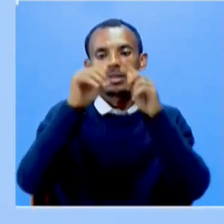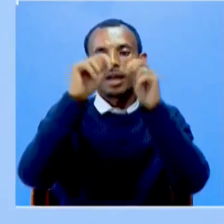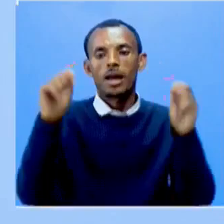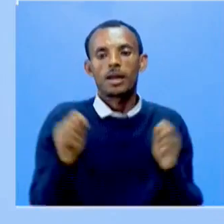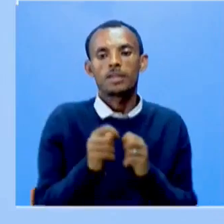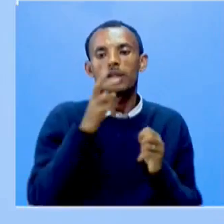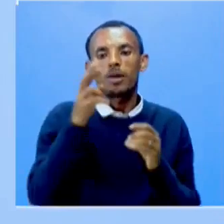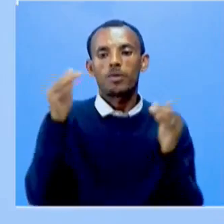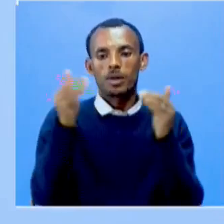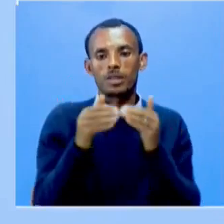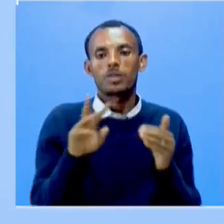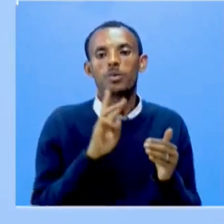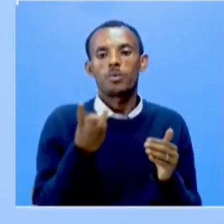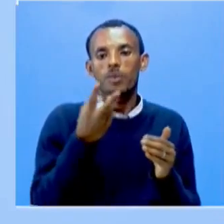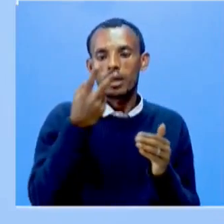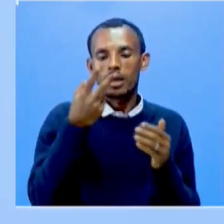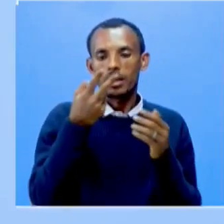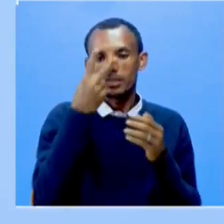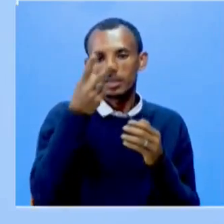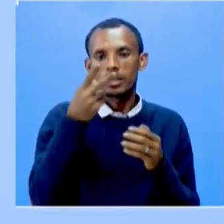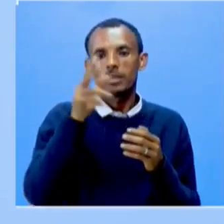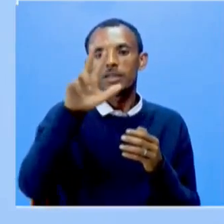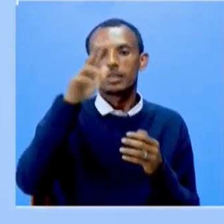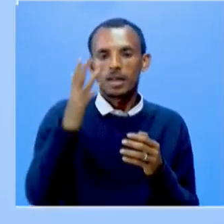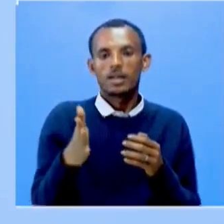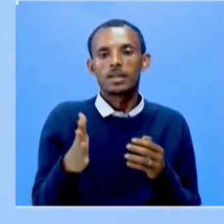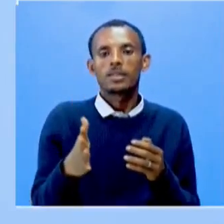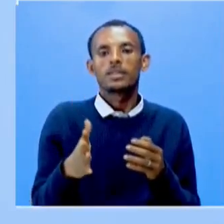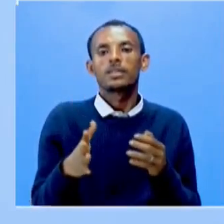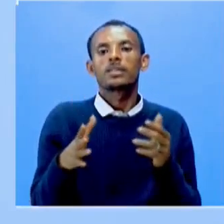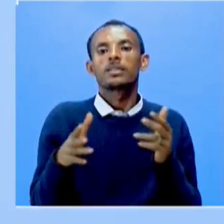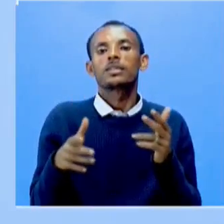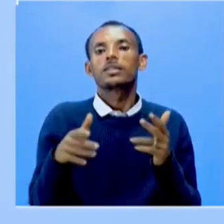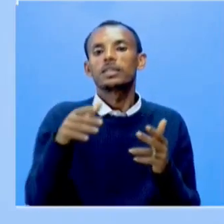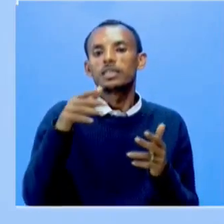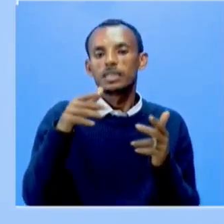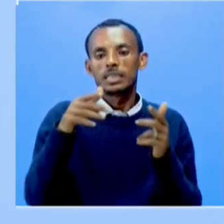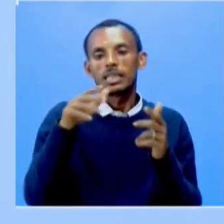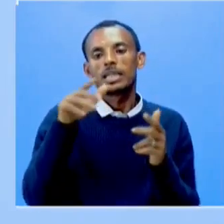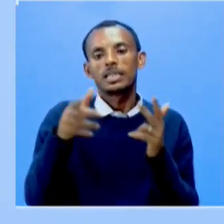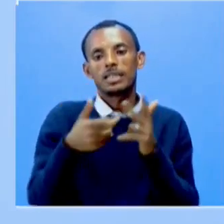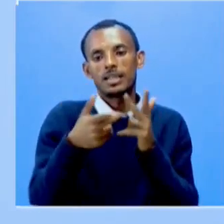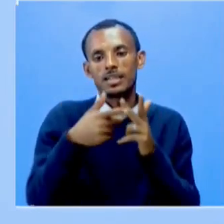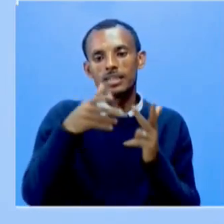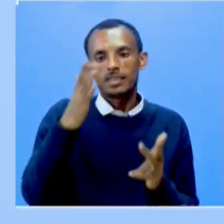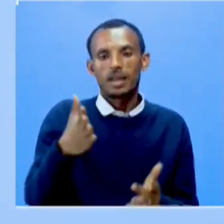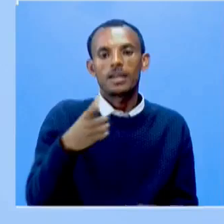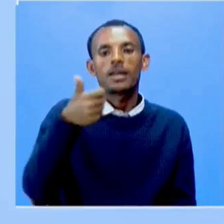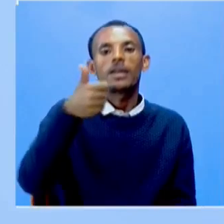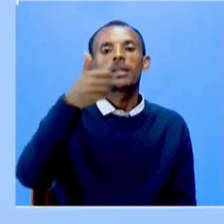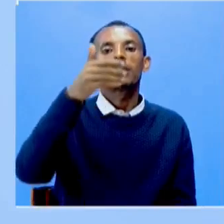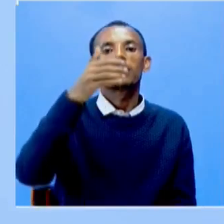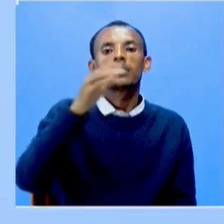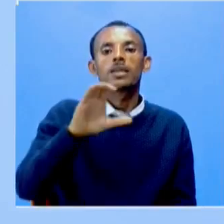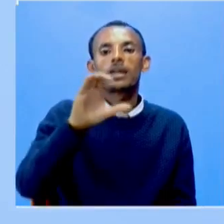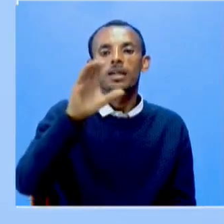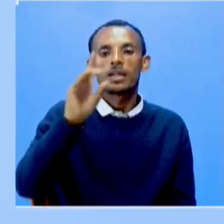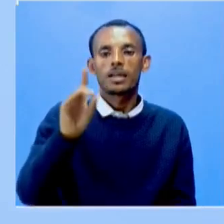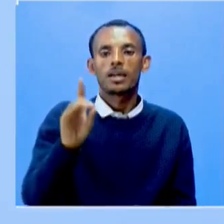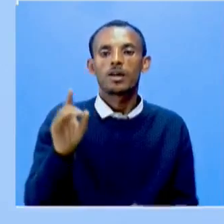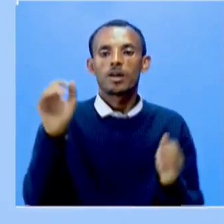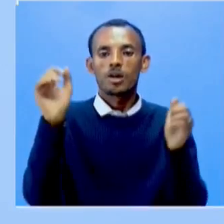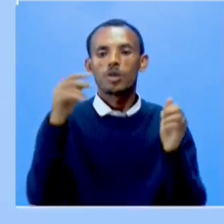sides. Here, the third side AC is for